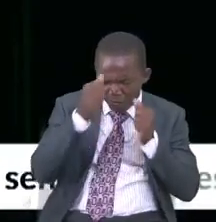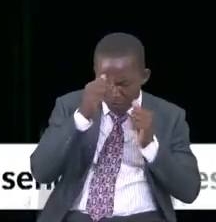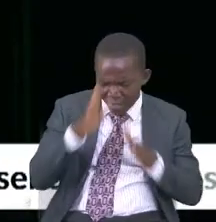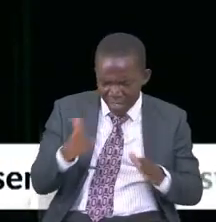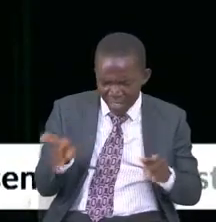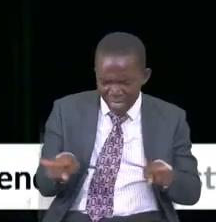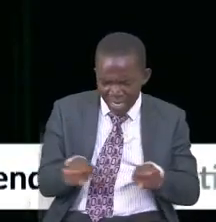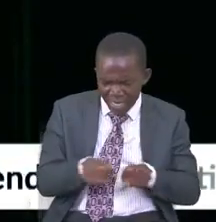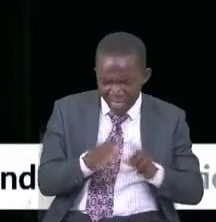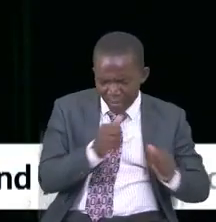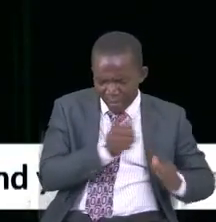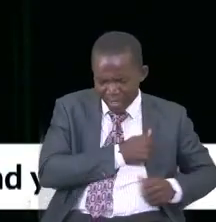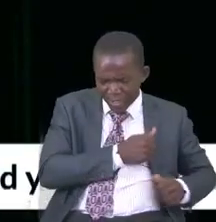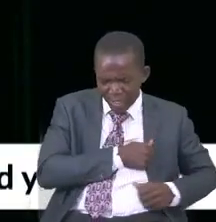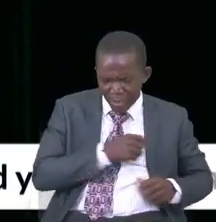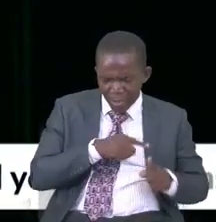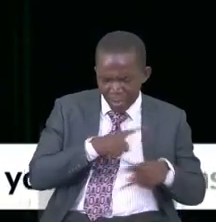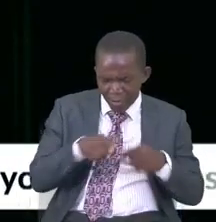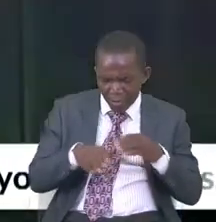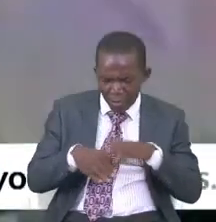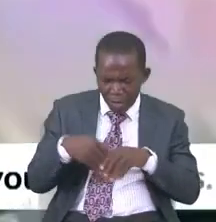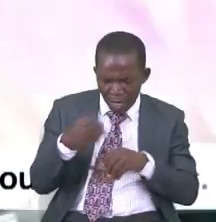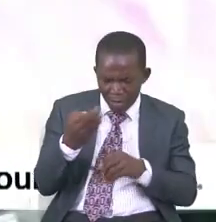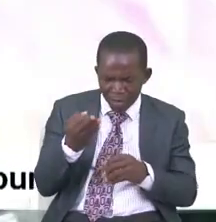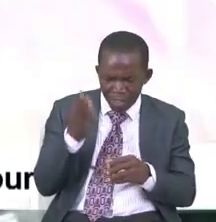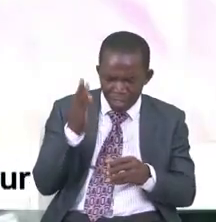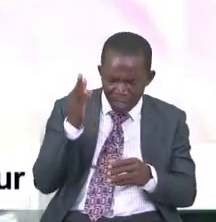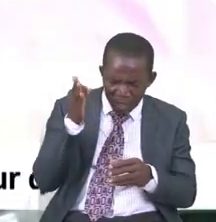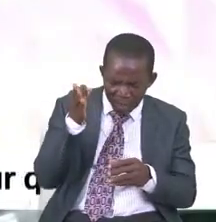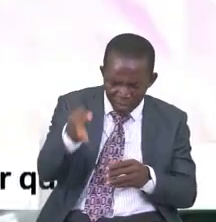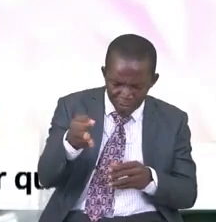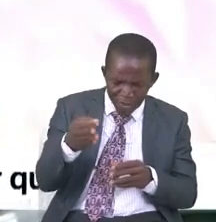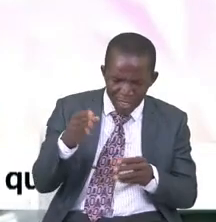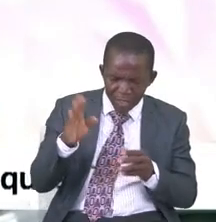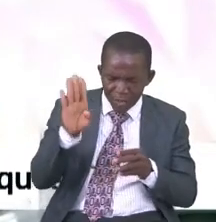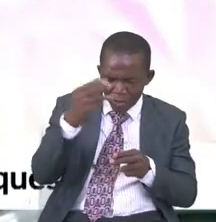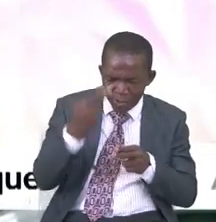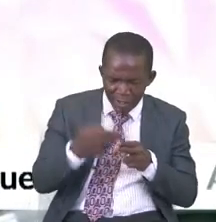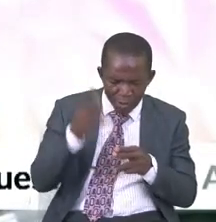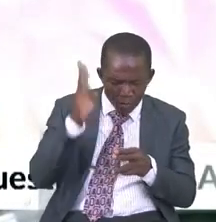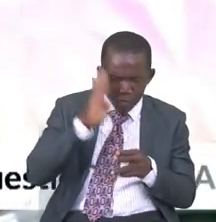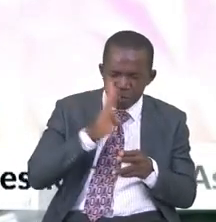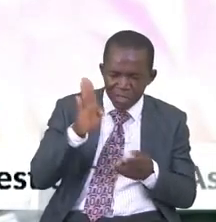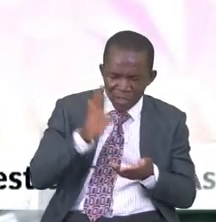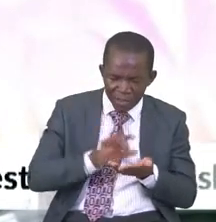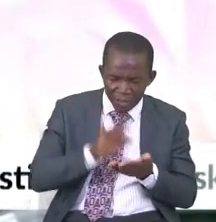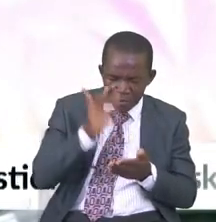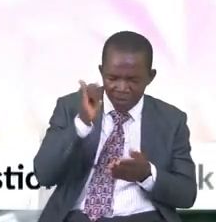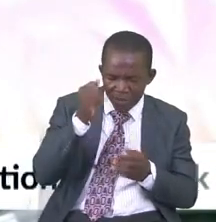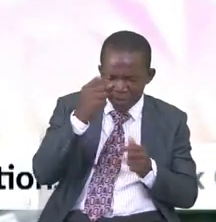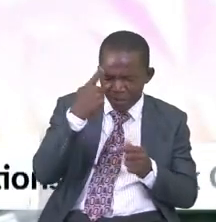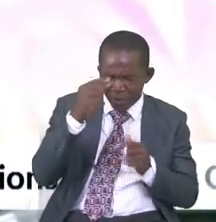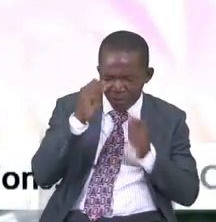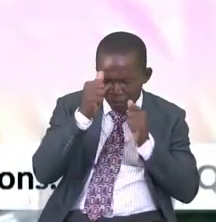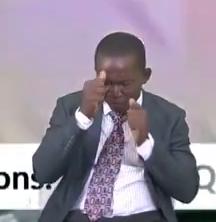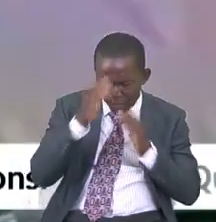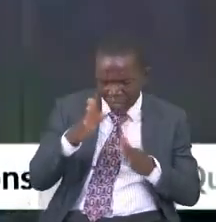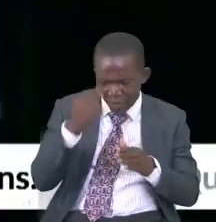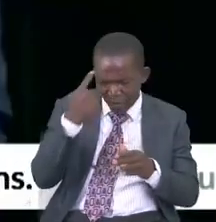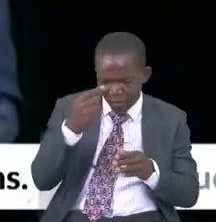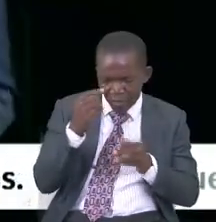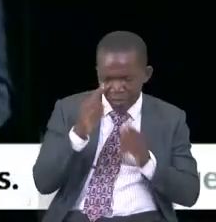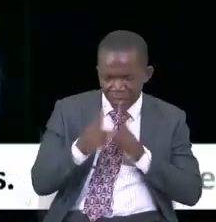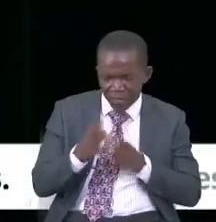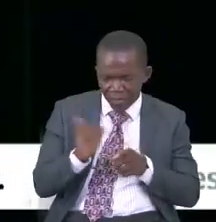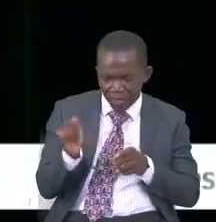Father, we'll go forth and reach the lost. And your name be glorified. Thank you, Lord, for the answer. In Jesus' name we pray.